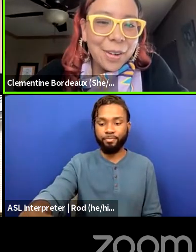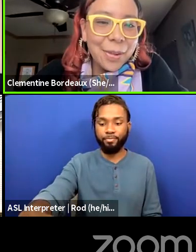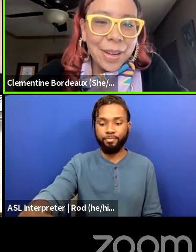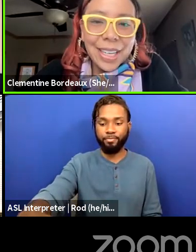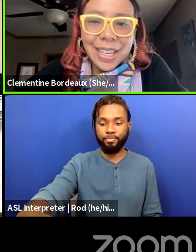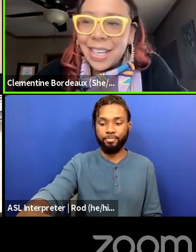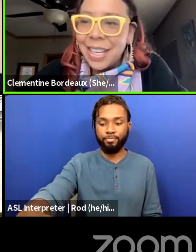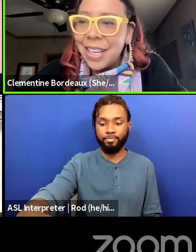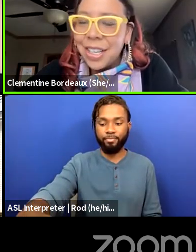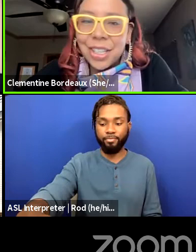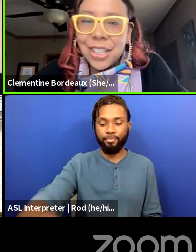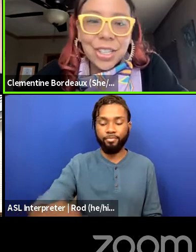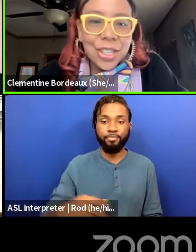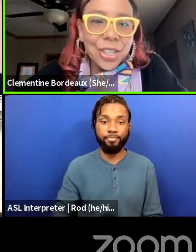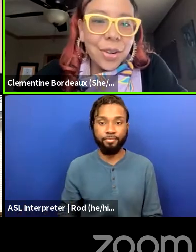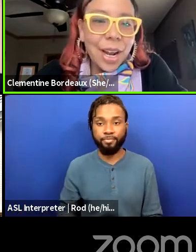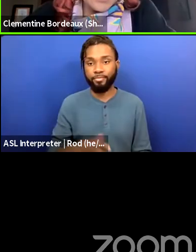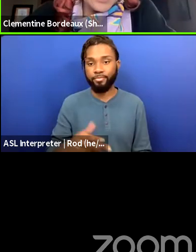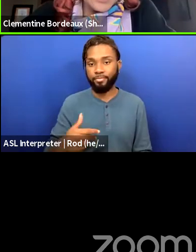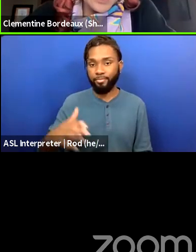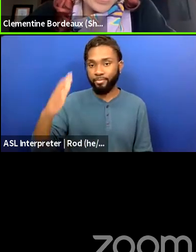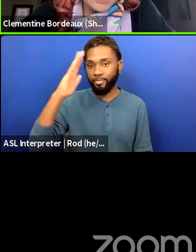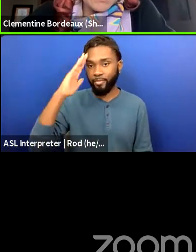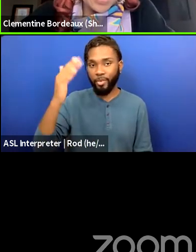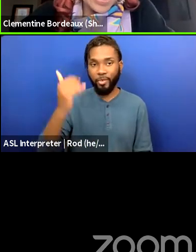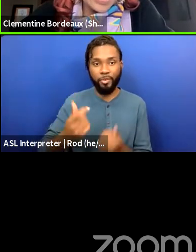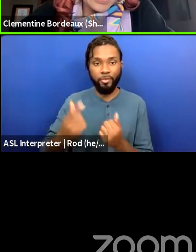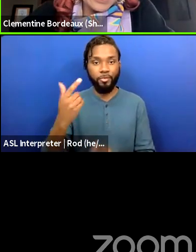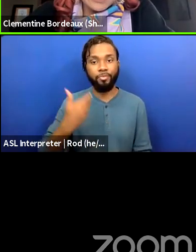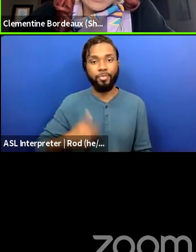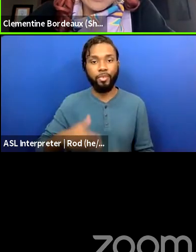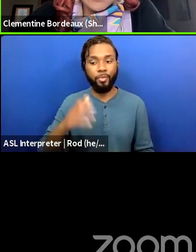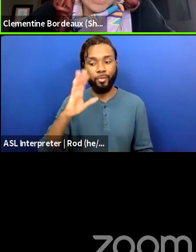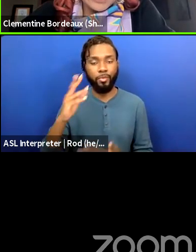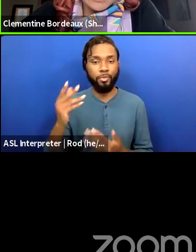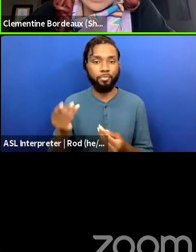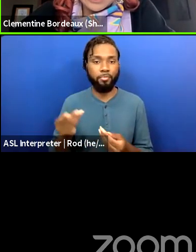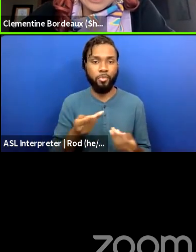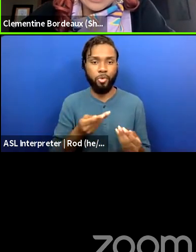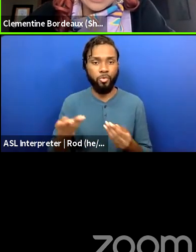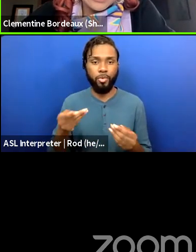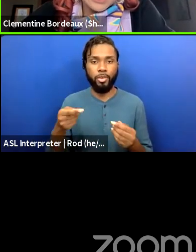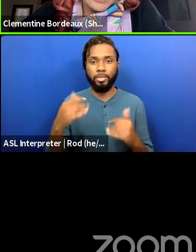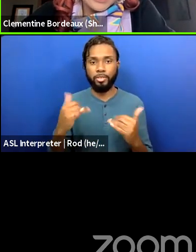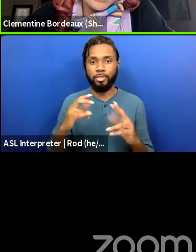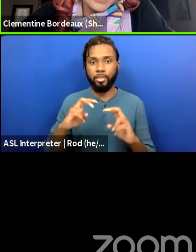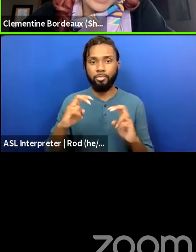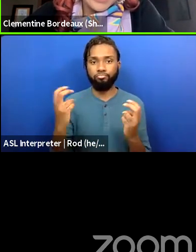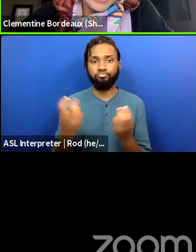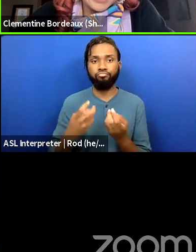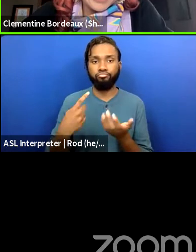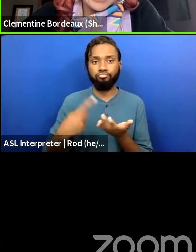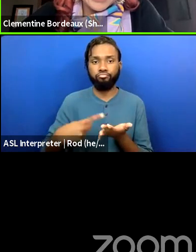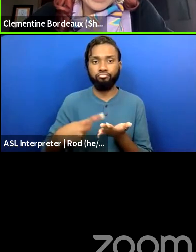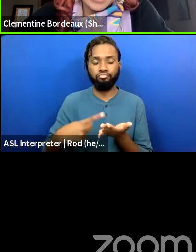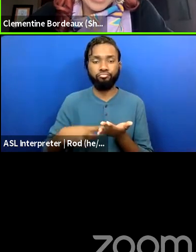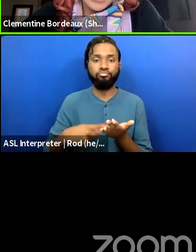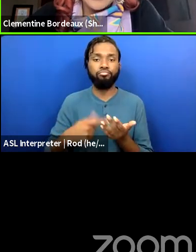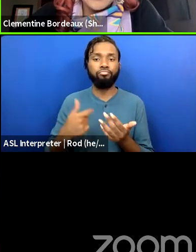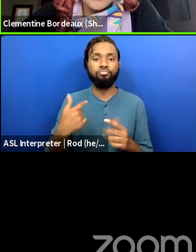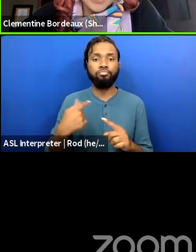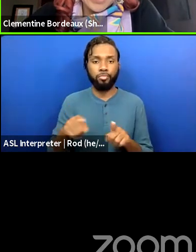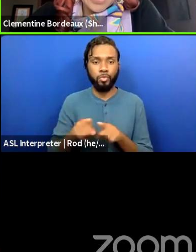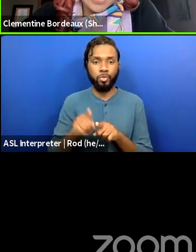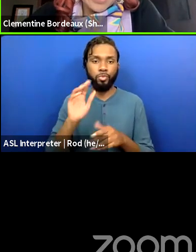Hi, everyone. So I will be moderating the roundtable today and kind of leading the